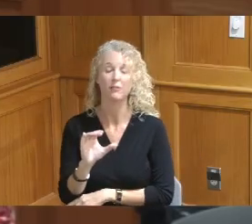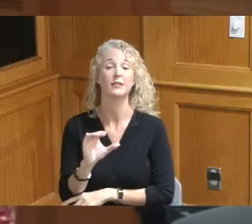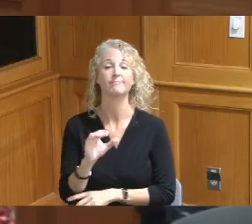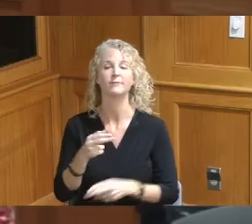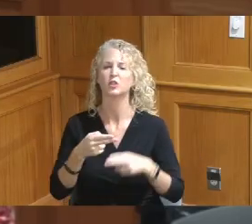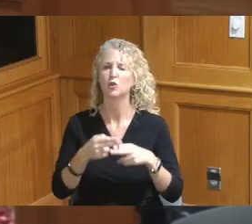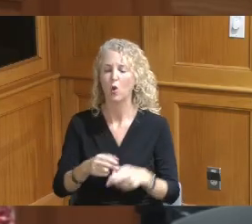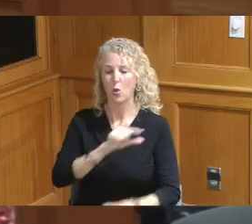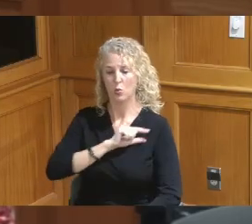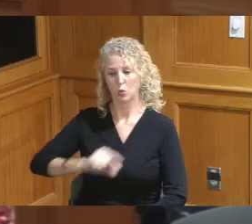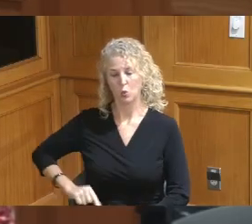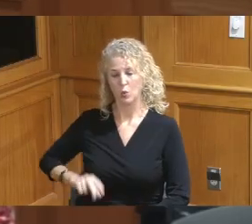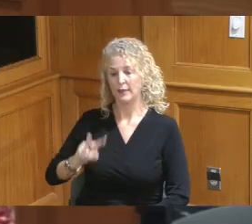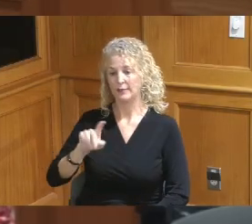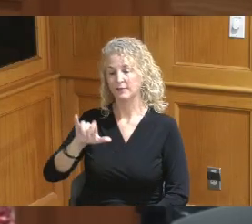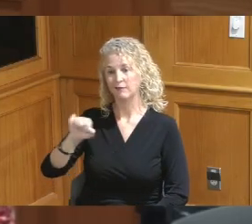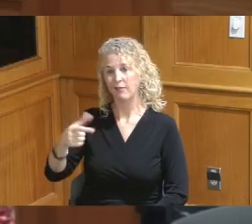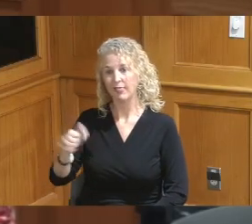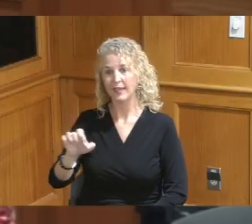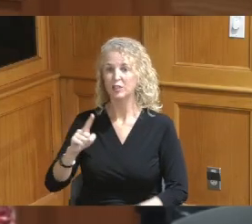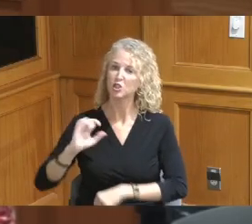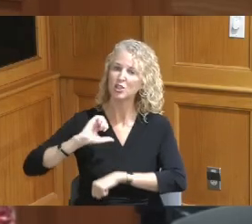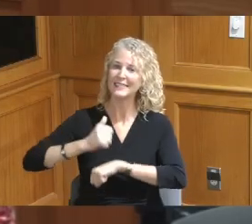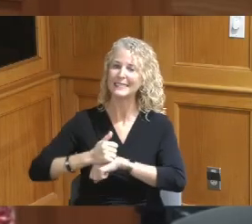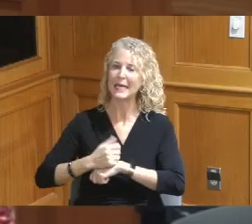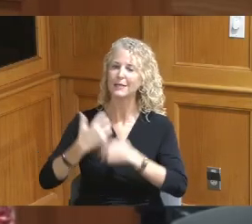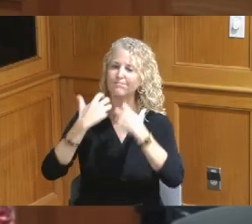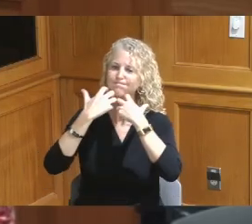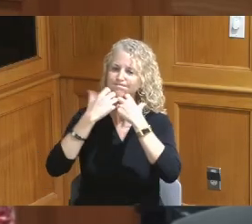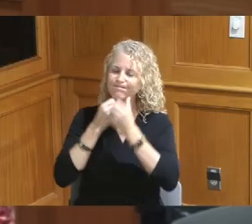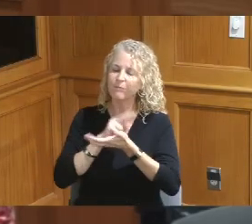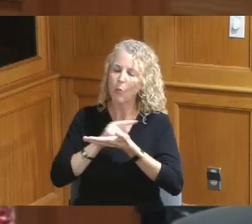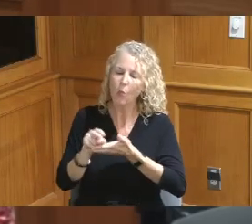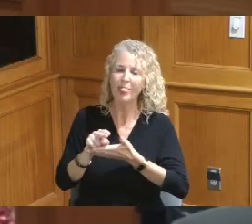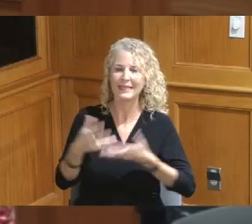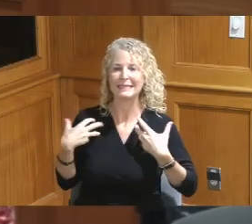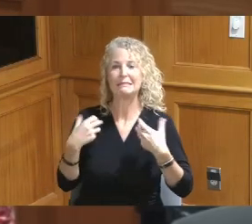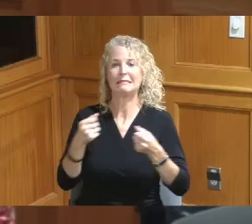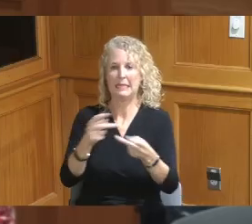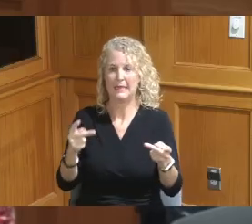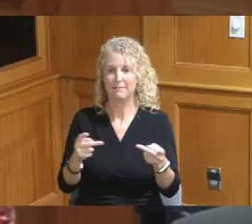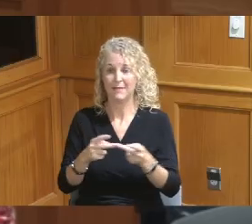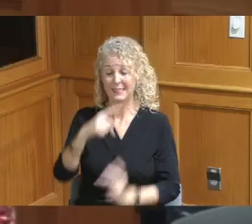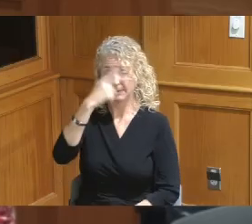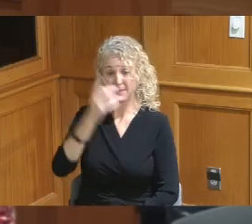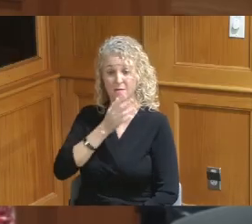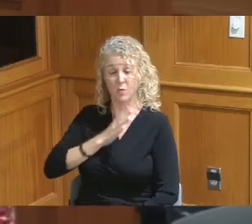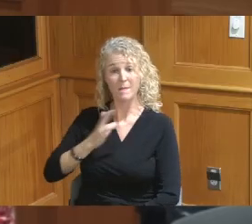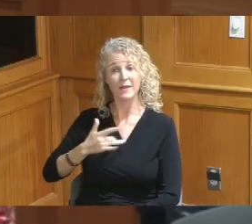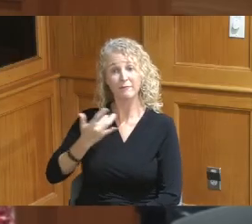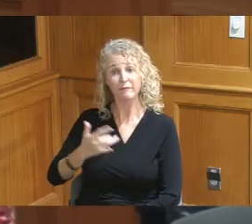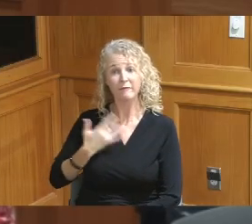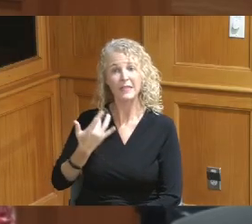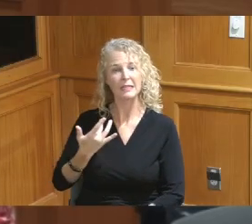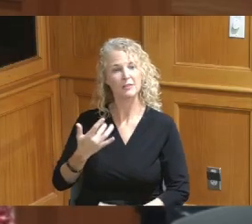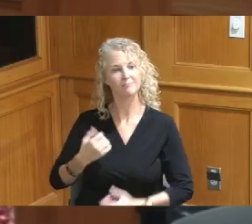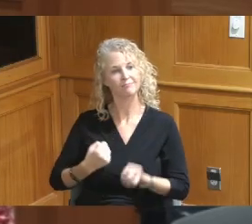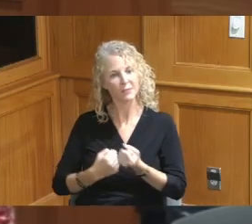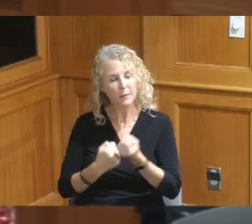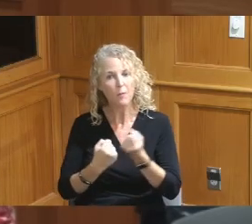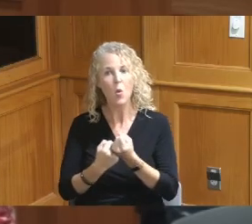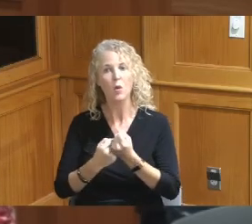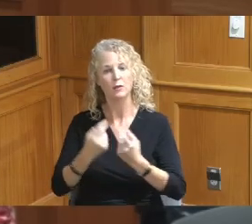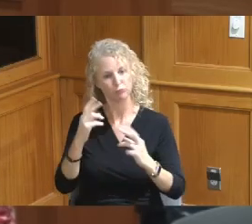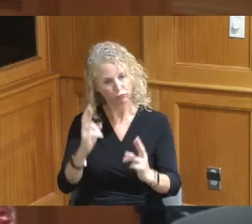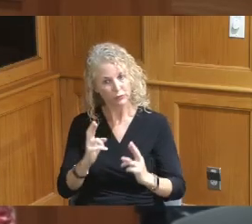Village, she has helped create sacred healing places where Black women feel heard, supported, and empowered. Through her leadership